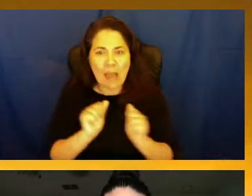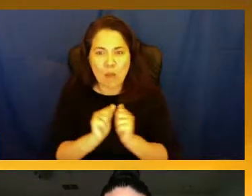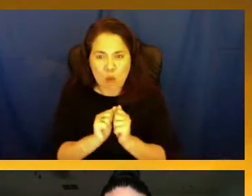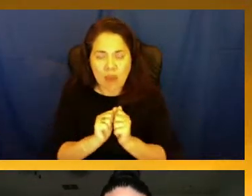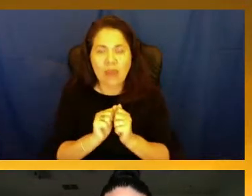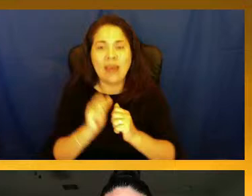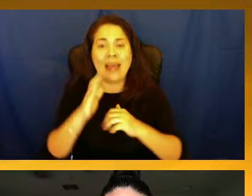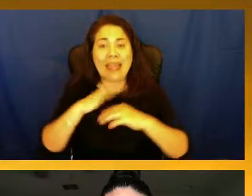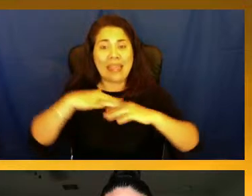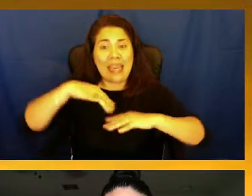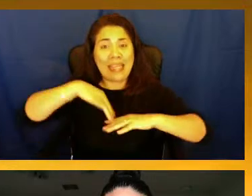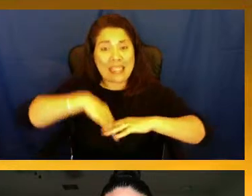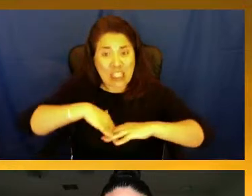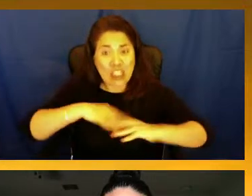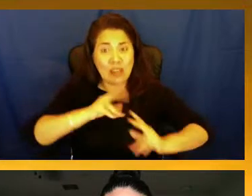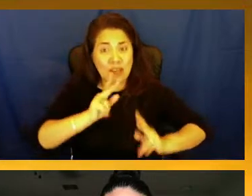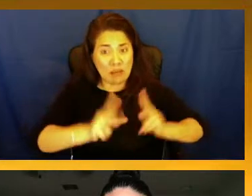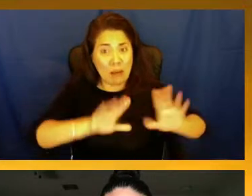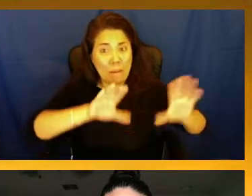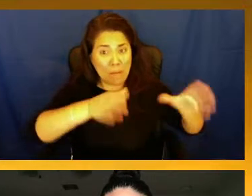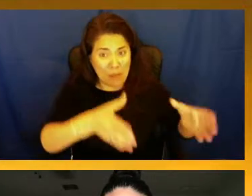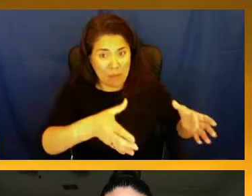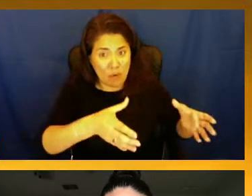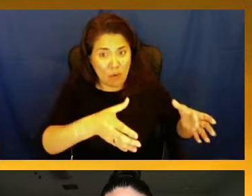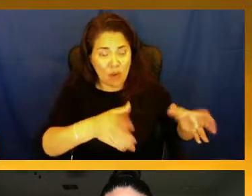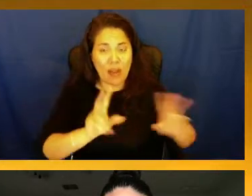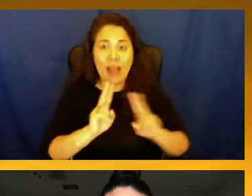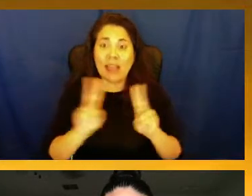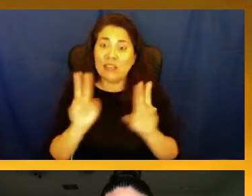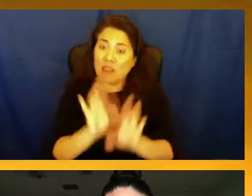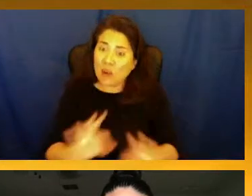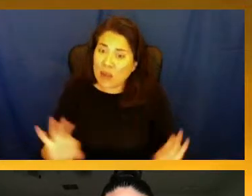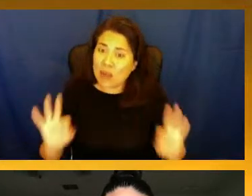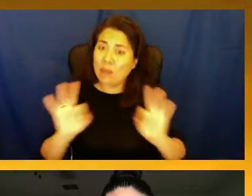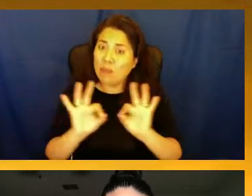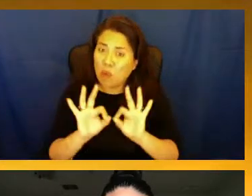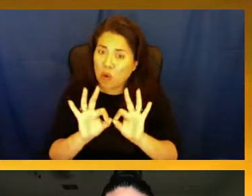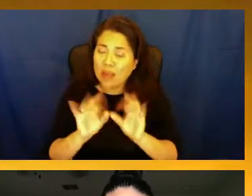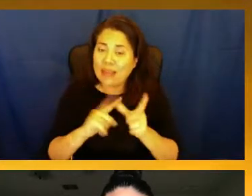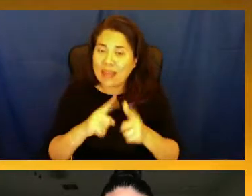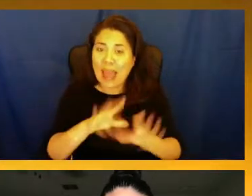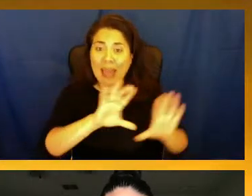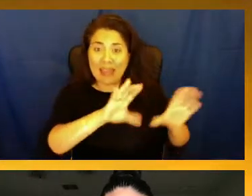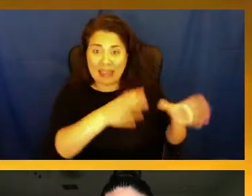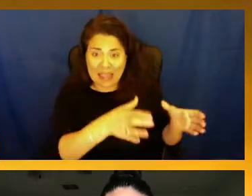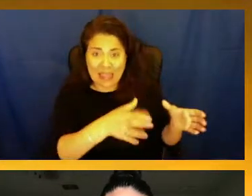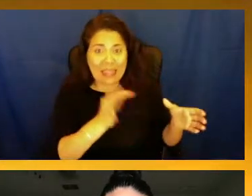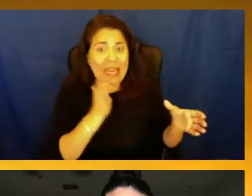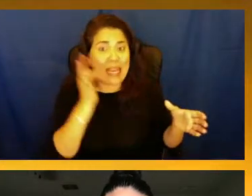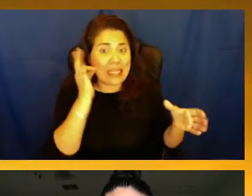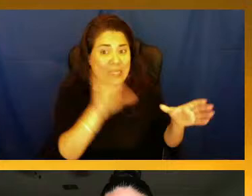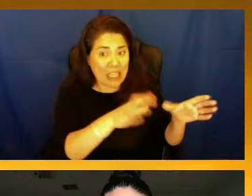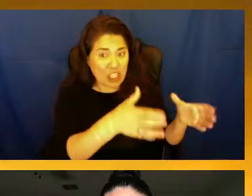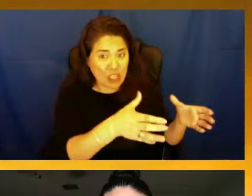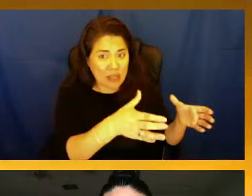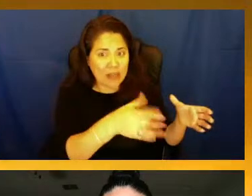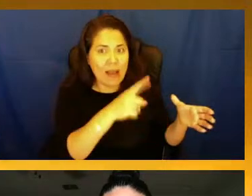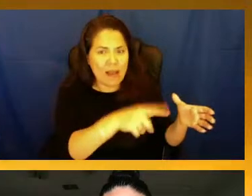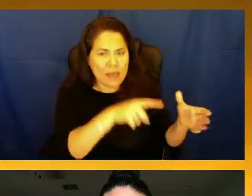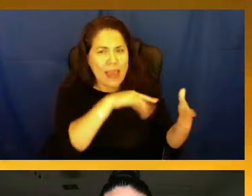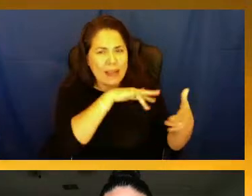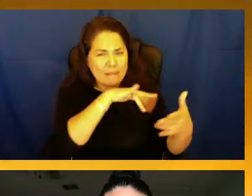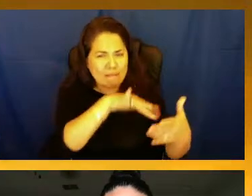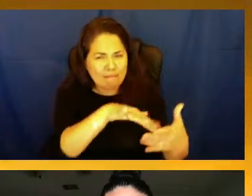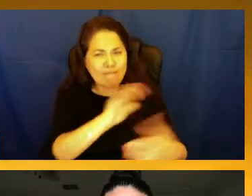indigenous populations. It's very important that the indigenous define their field of study within